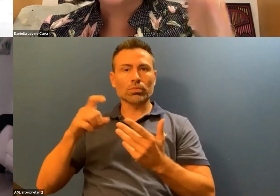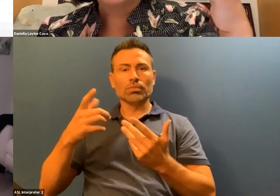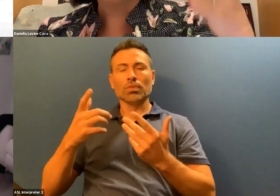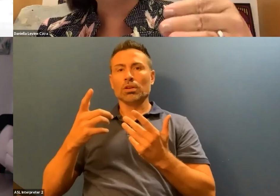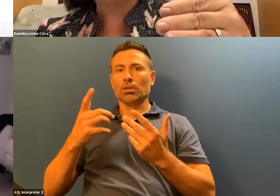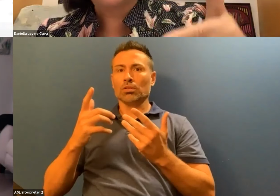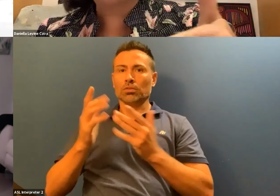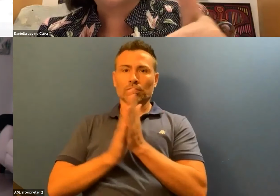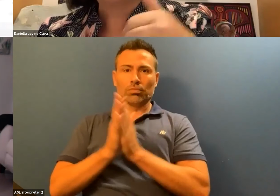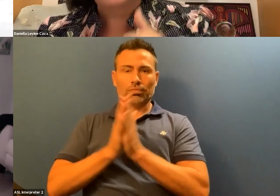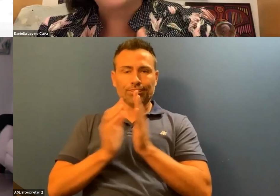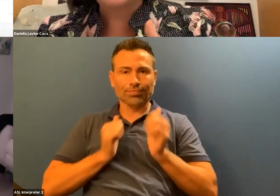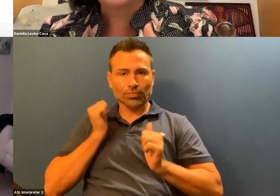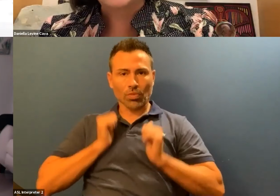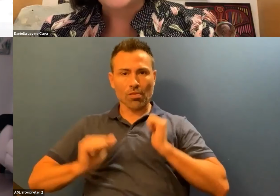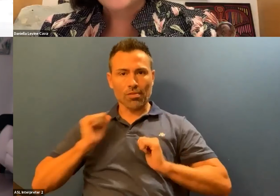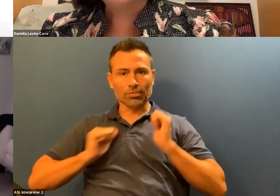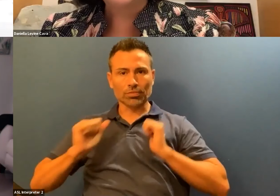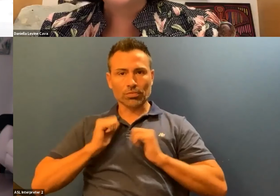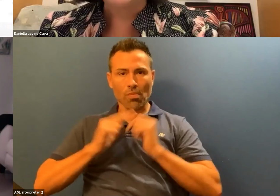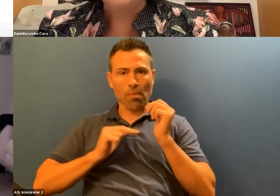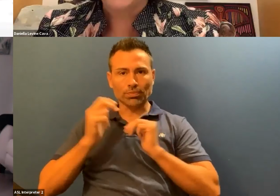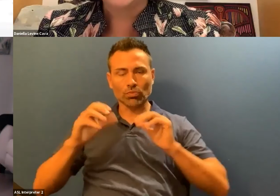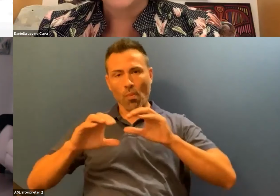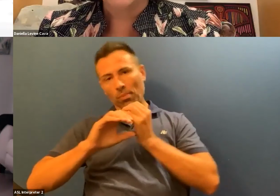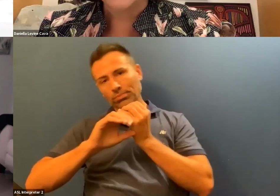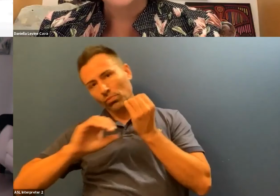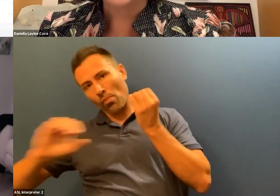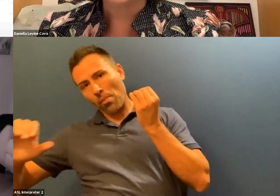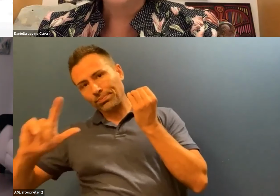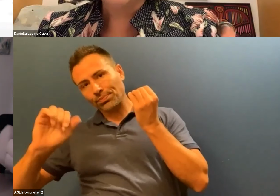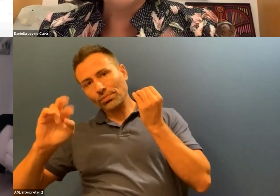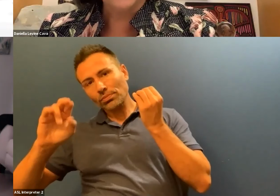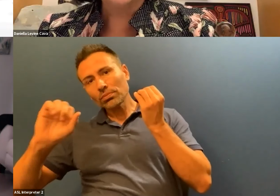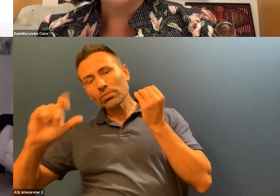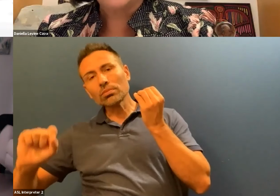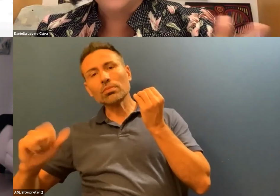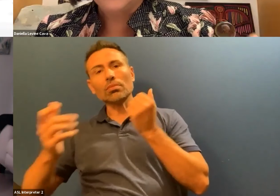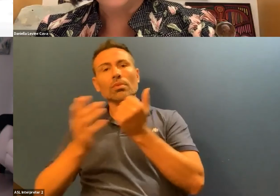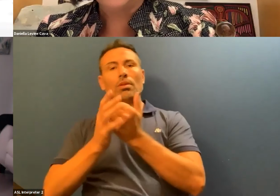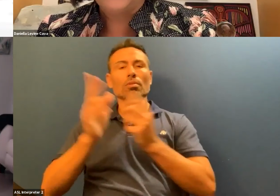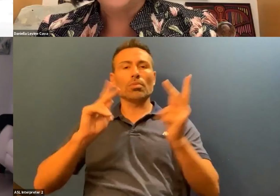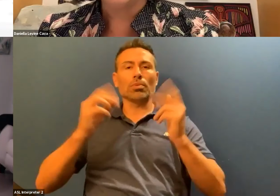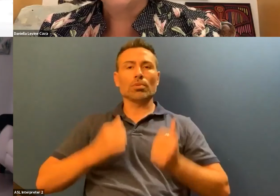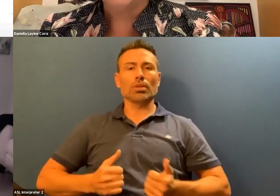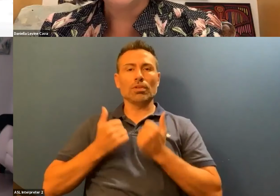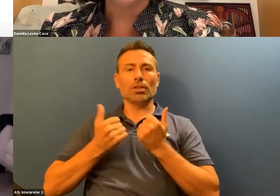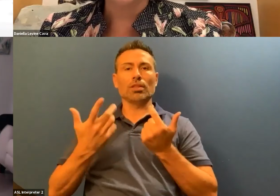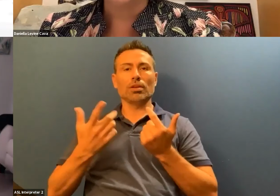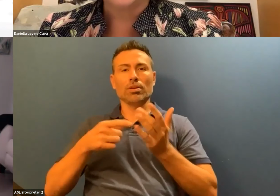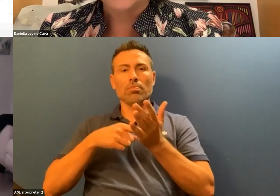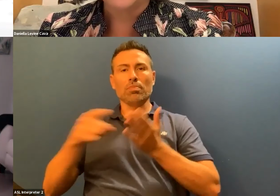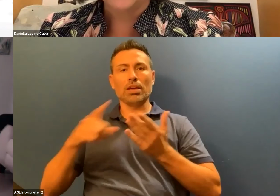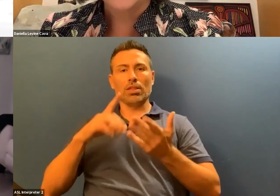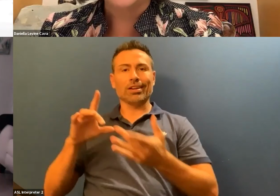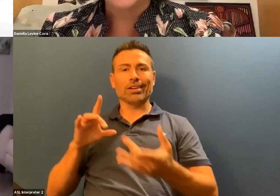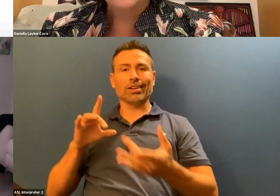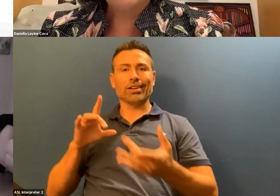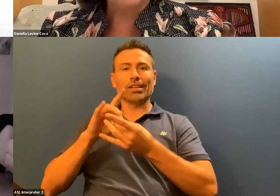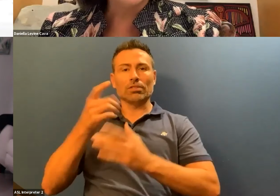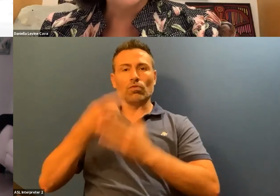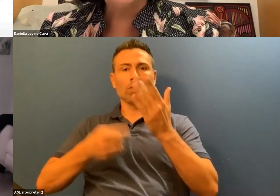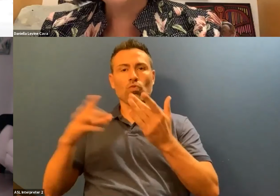laterals that go from the main lines down the street and then help those residents afford to pay the connection fee to their home. There's really no time to